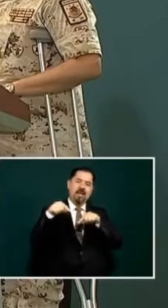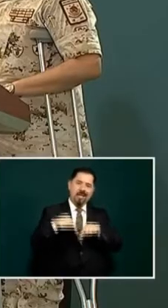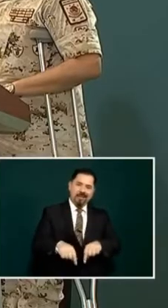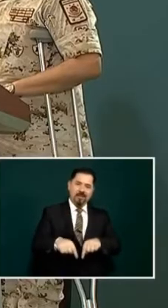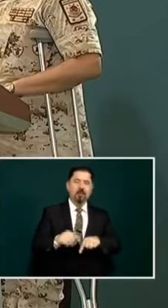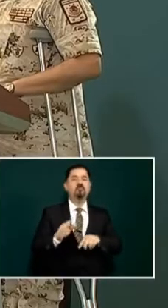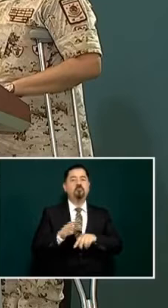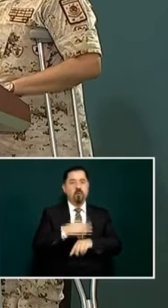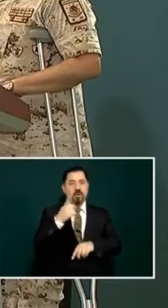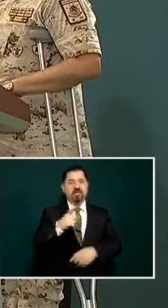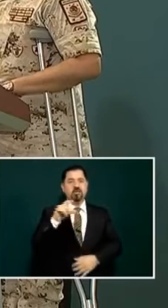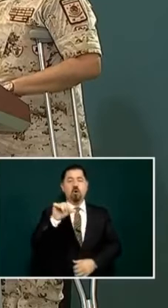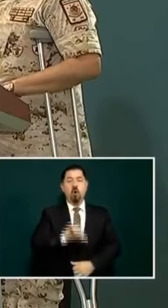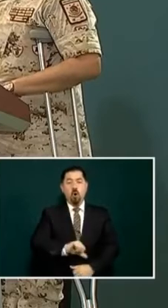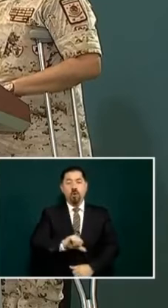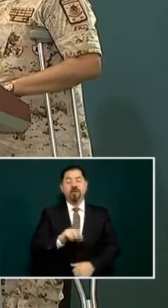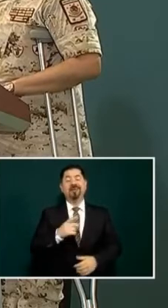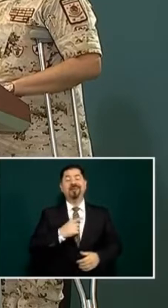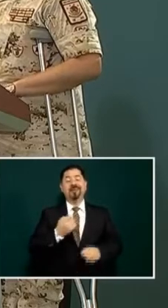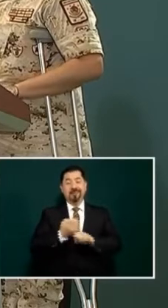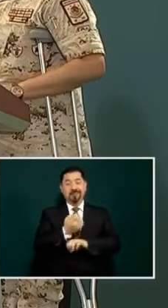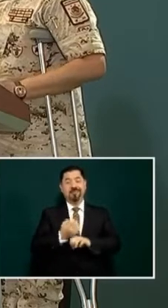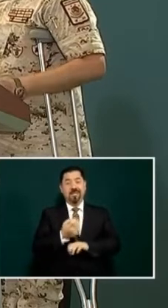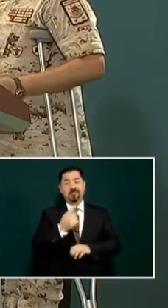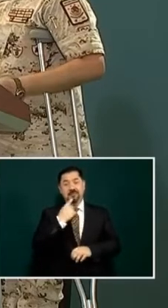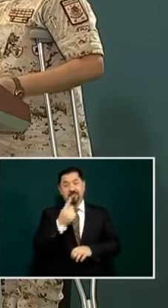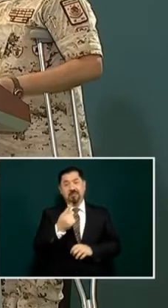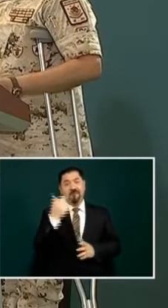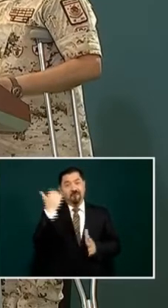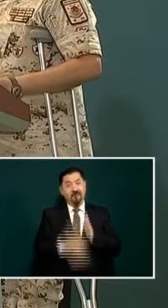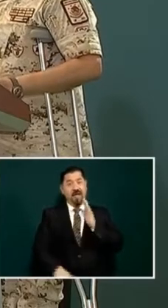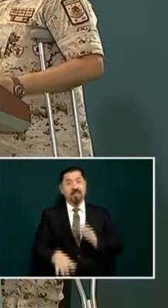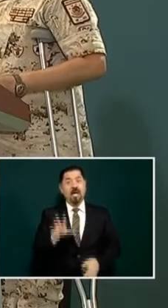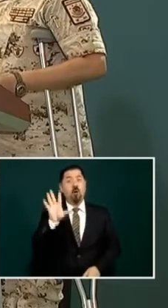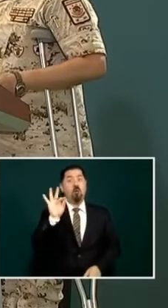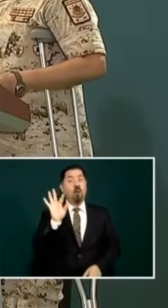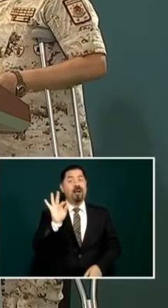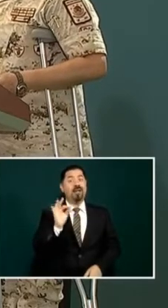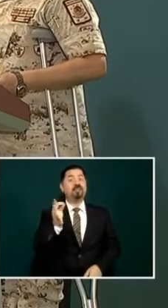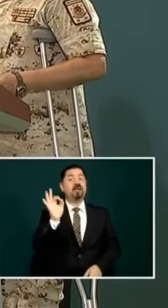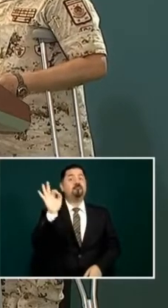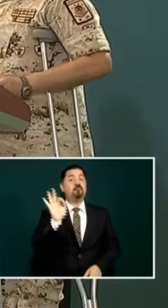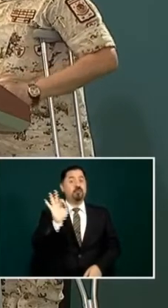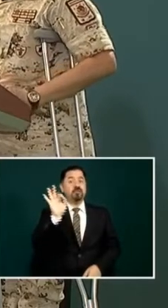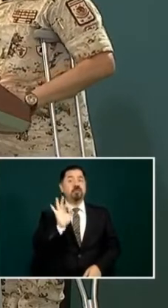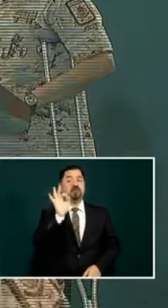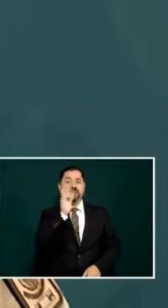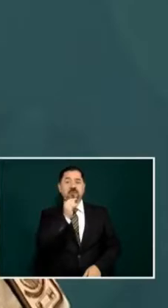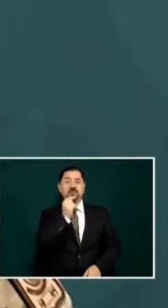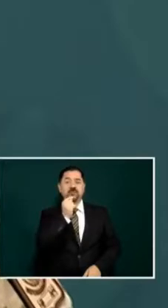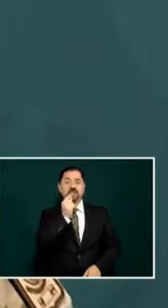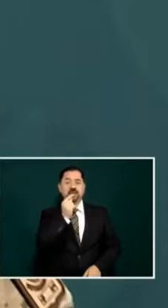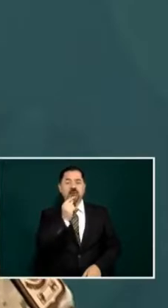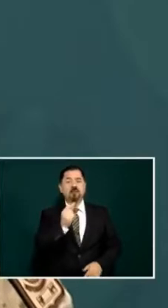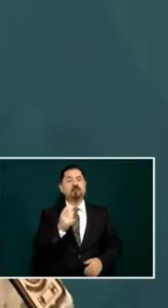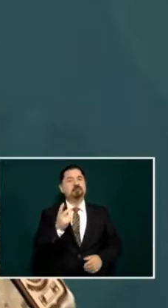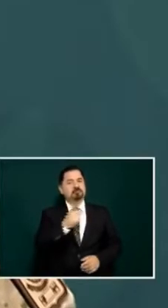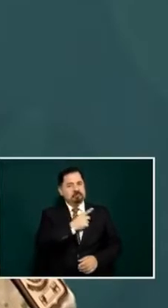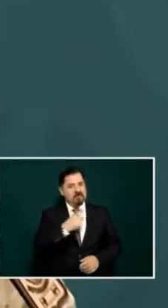they will have to be having to attend the 40% deficit